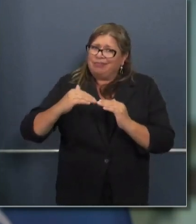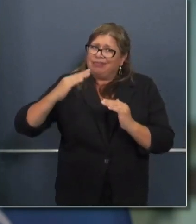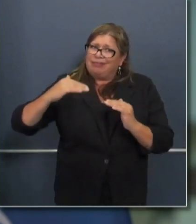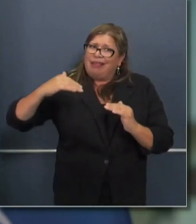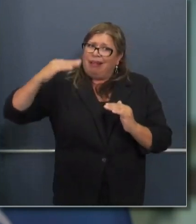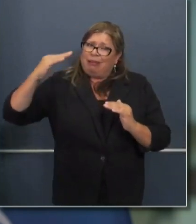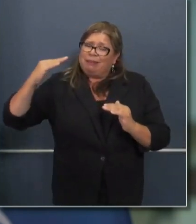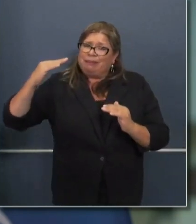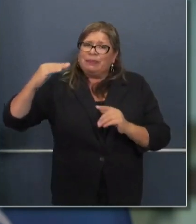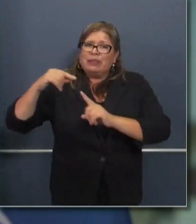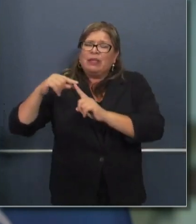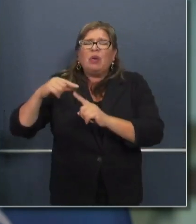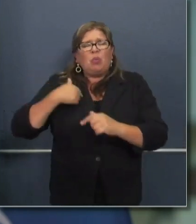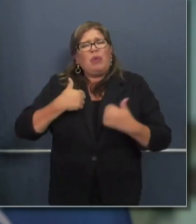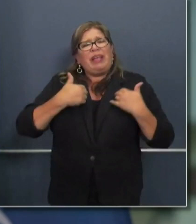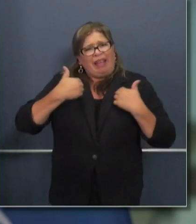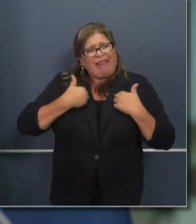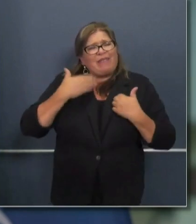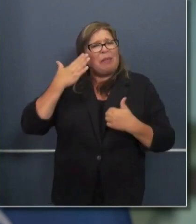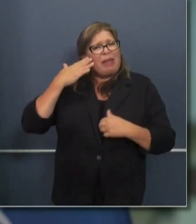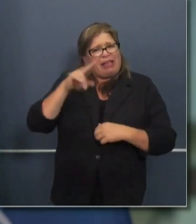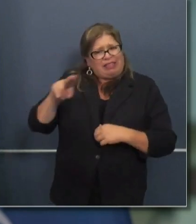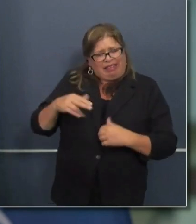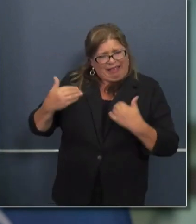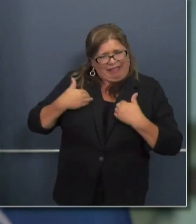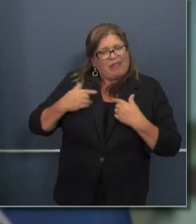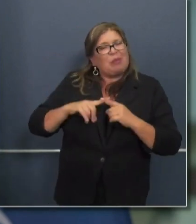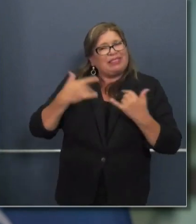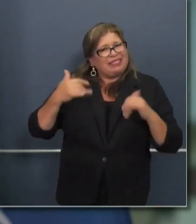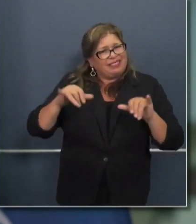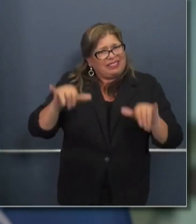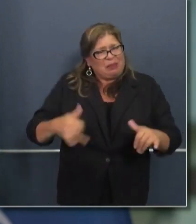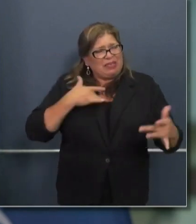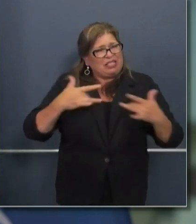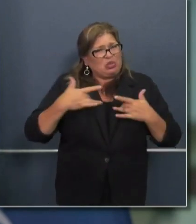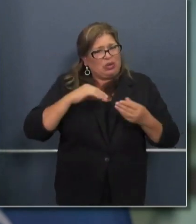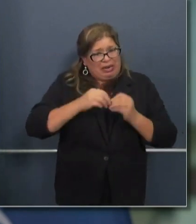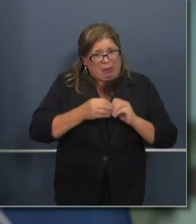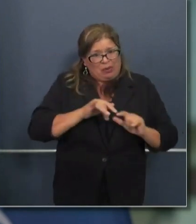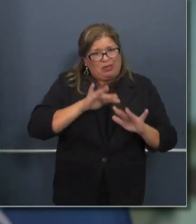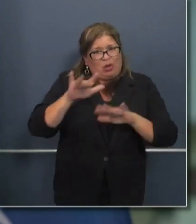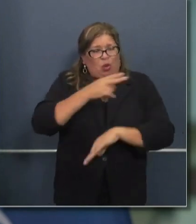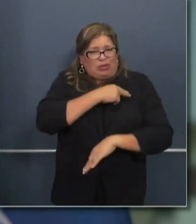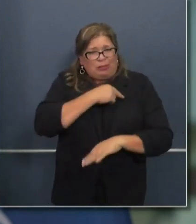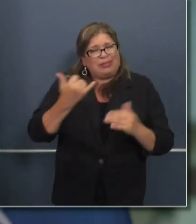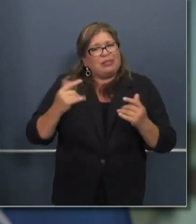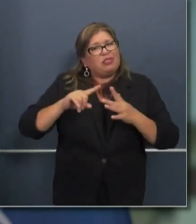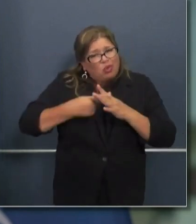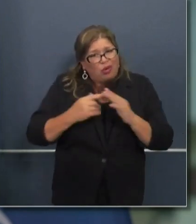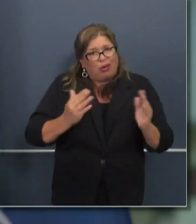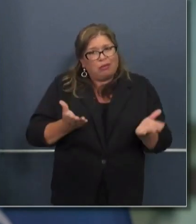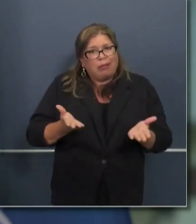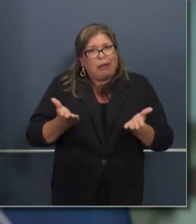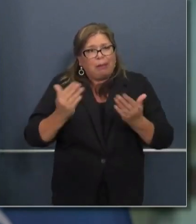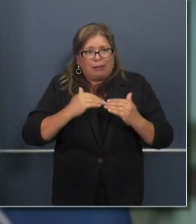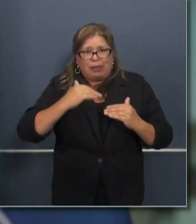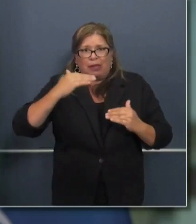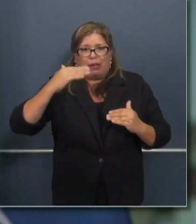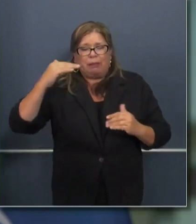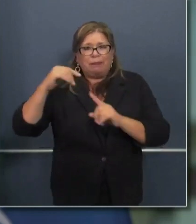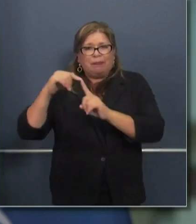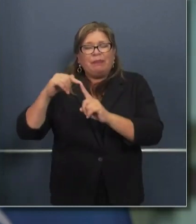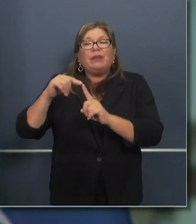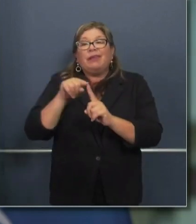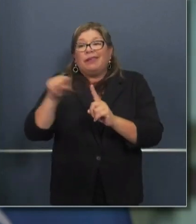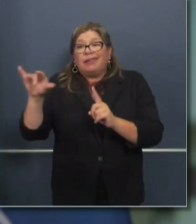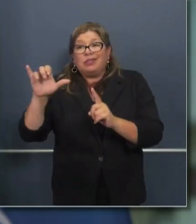ICUs growing accordingly, again, within the framework of capacity our system can handle. More and more masks being procured,